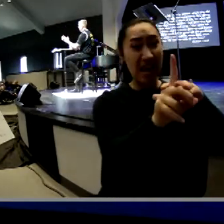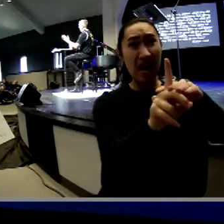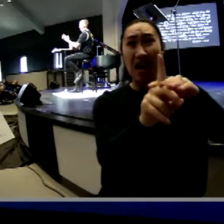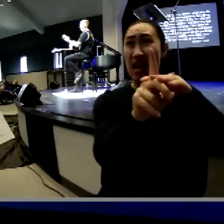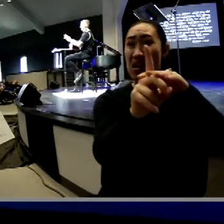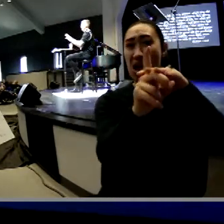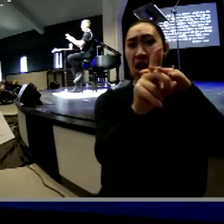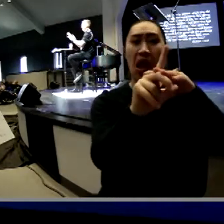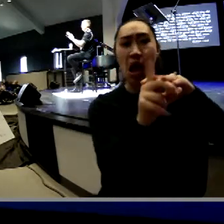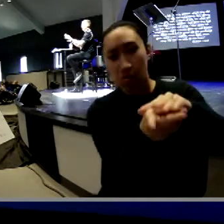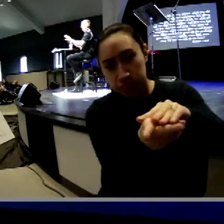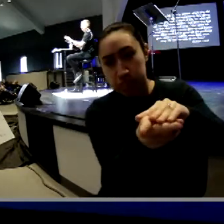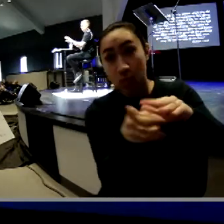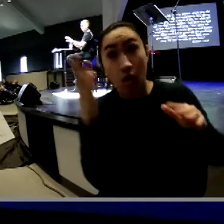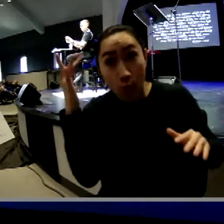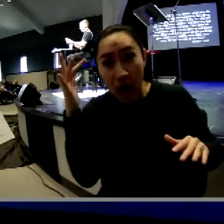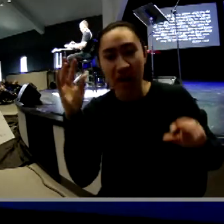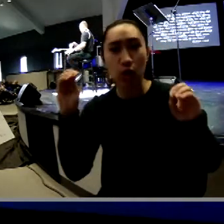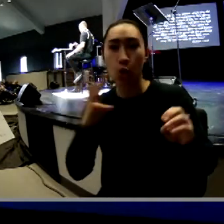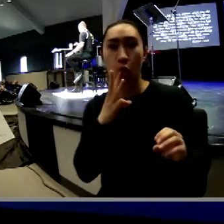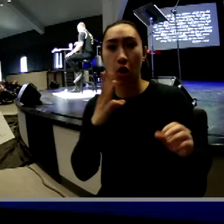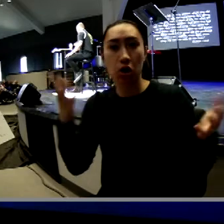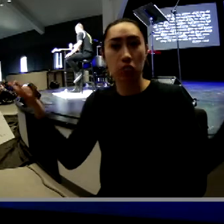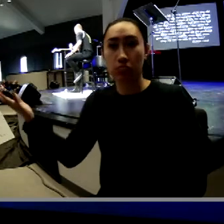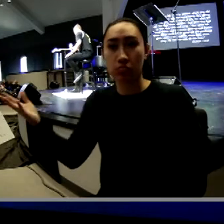Genesis 26:12, Isaac is blessed,